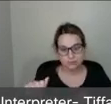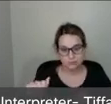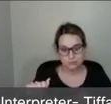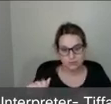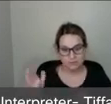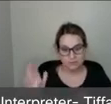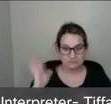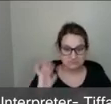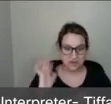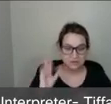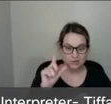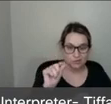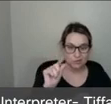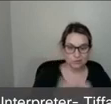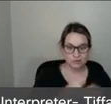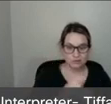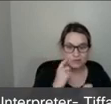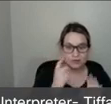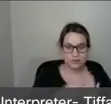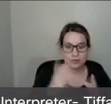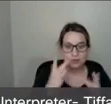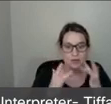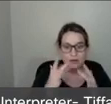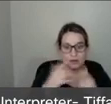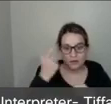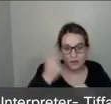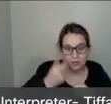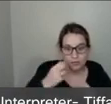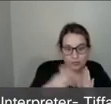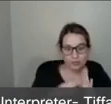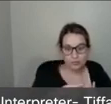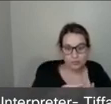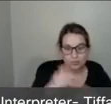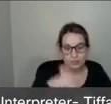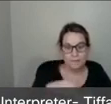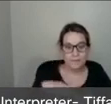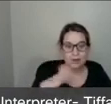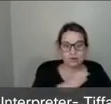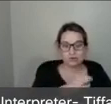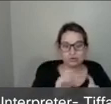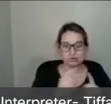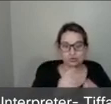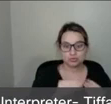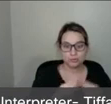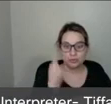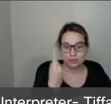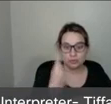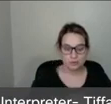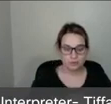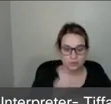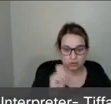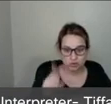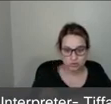20 years, I've noticed the lack of funding and representation in my congressional district one. There should